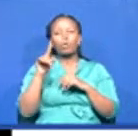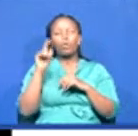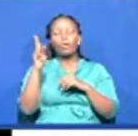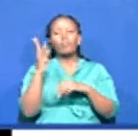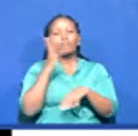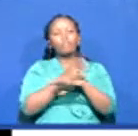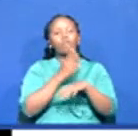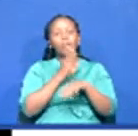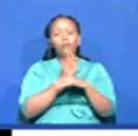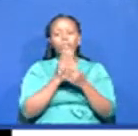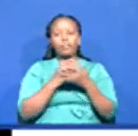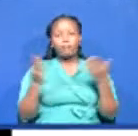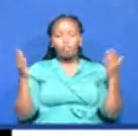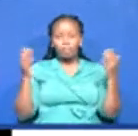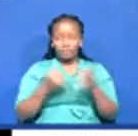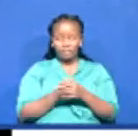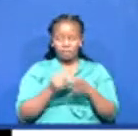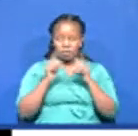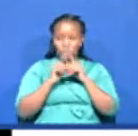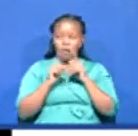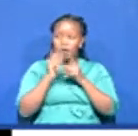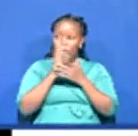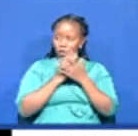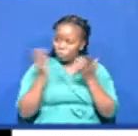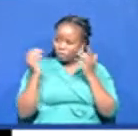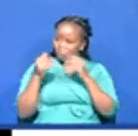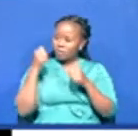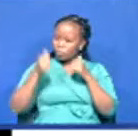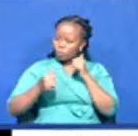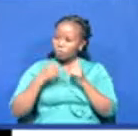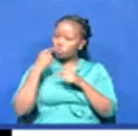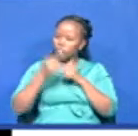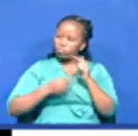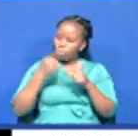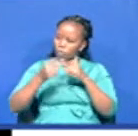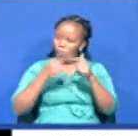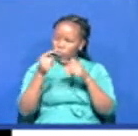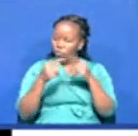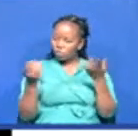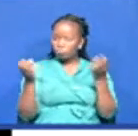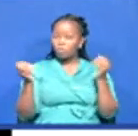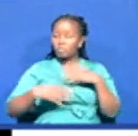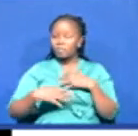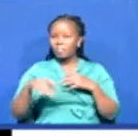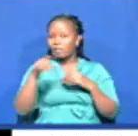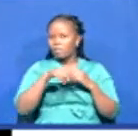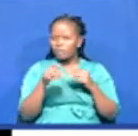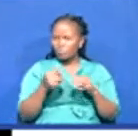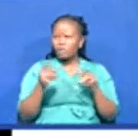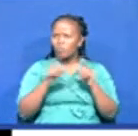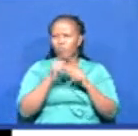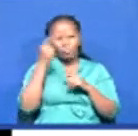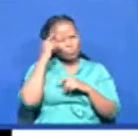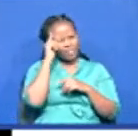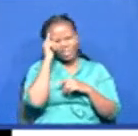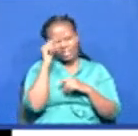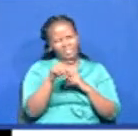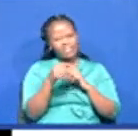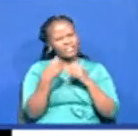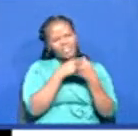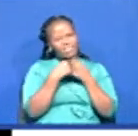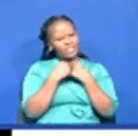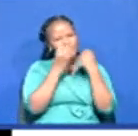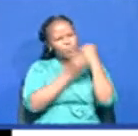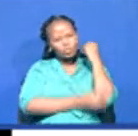down. It's something that actually continues to perplex us. And we wonder, is the challenge poverty, ignorance?